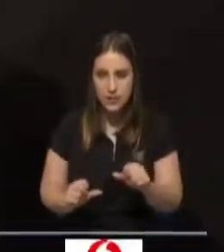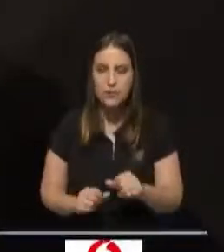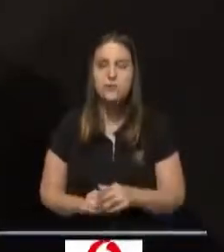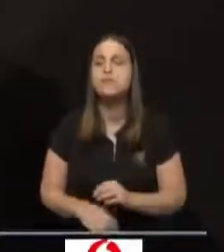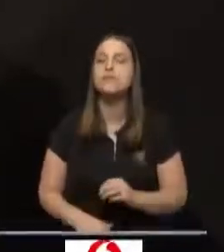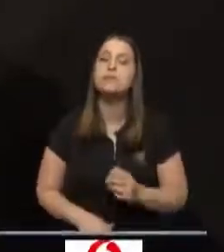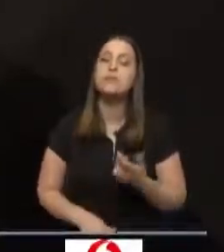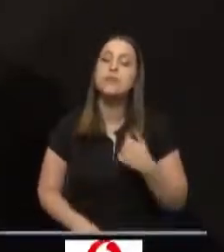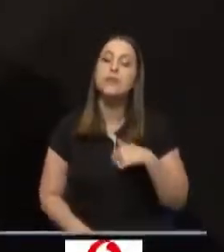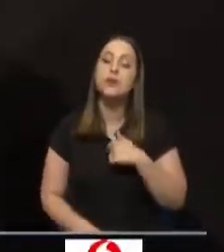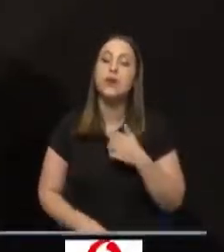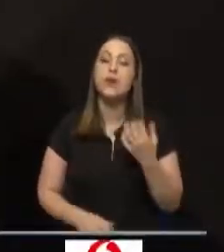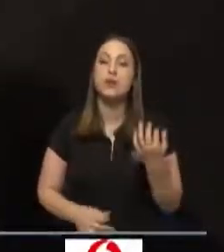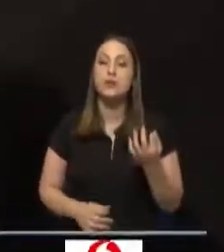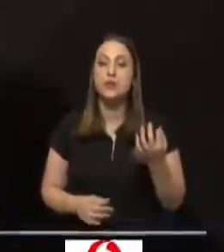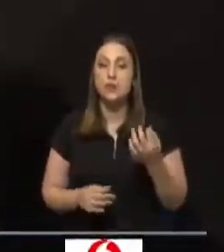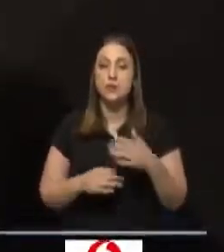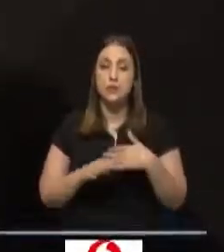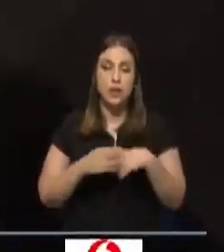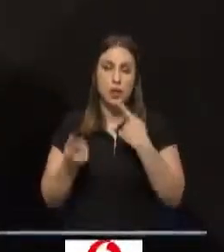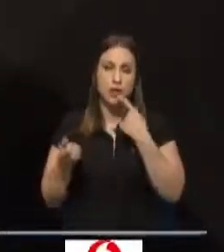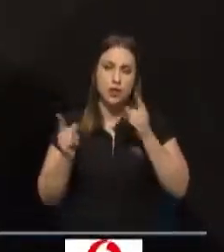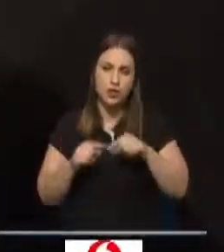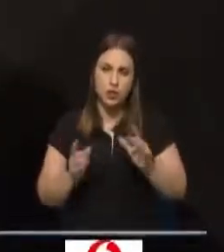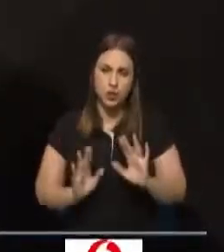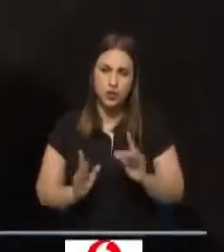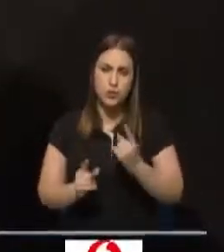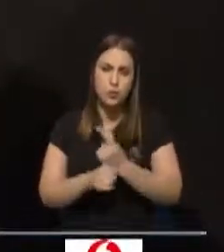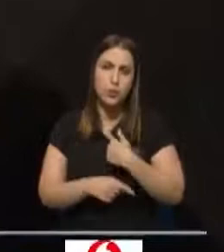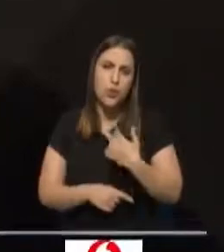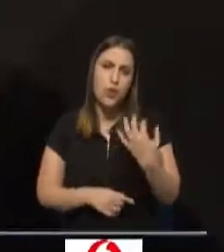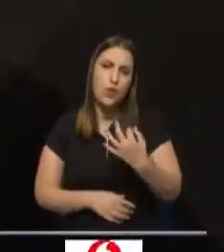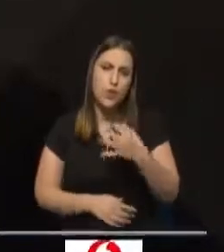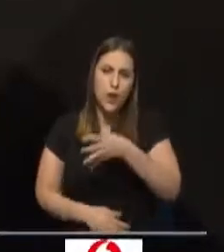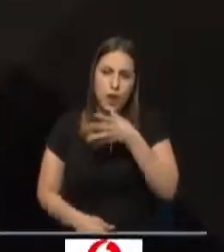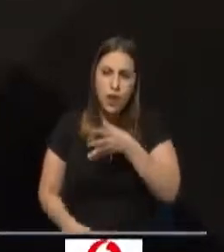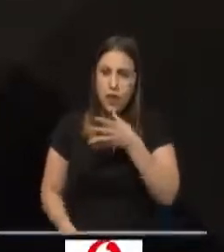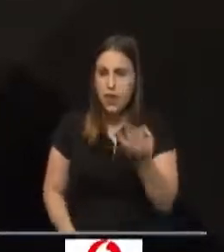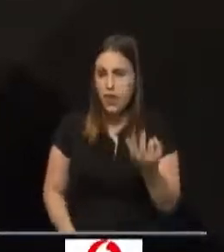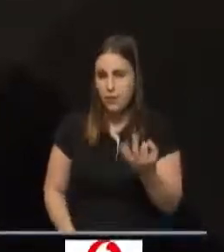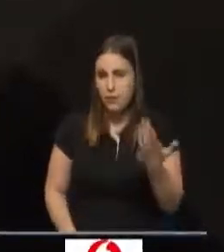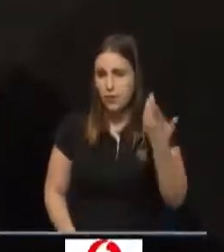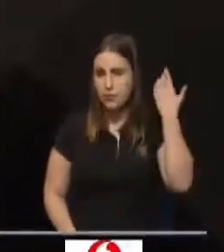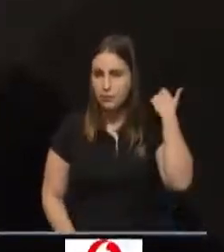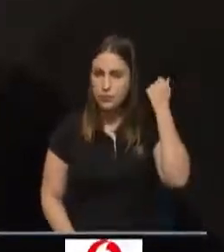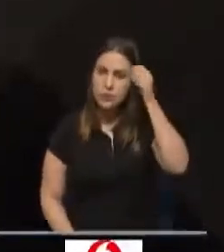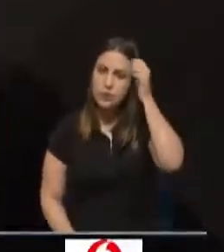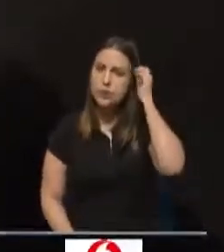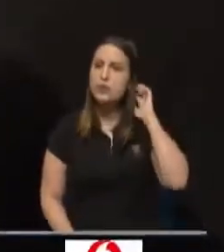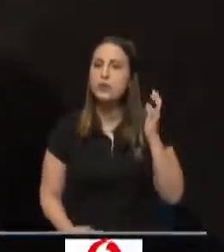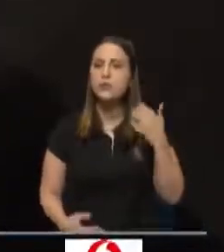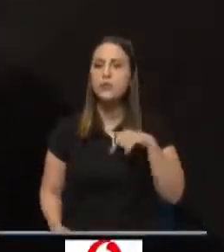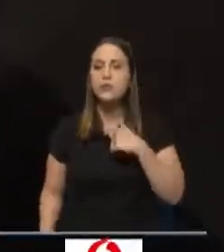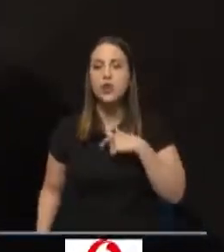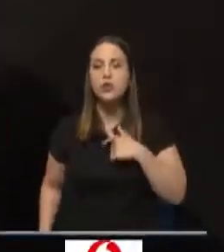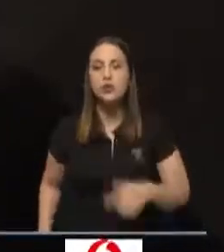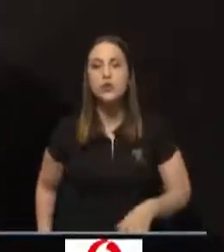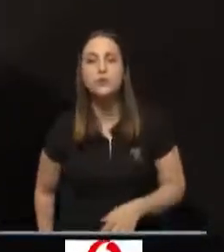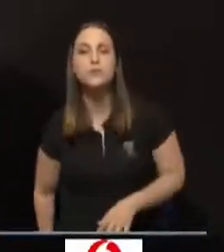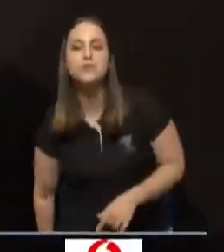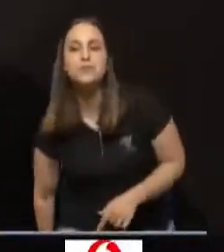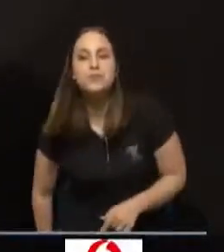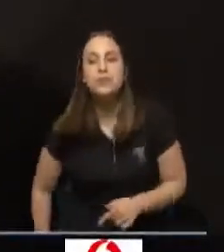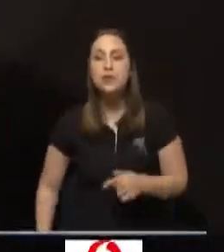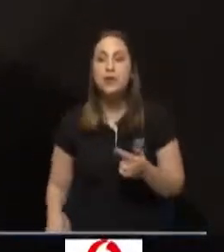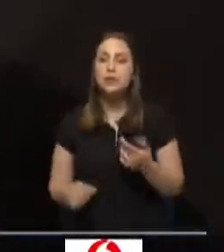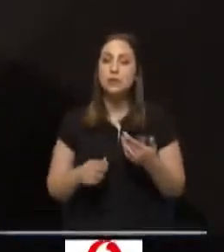can go wrong. And so I'm not going to repeat myself, because at the time I said this, but we have managed